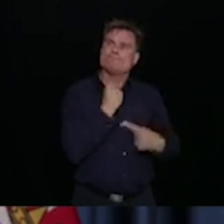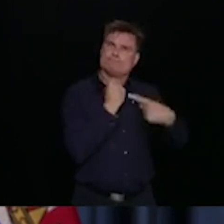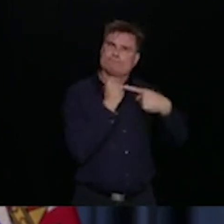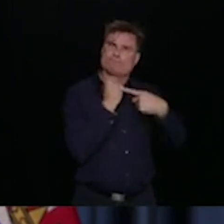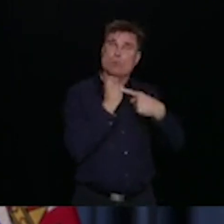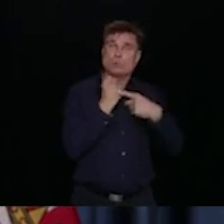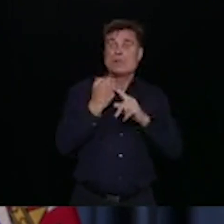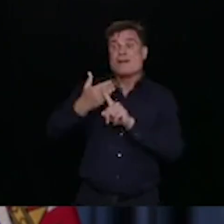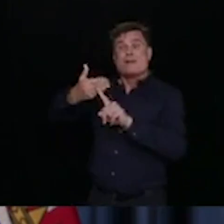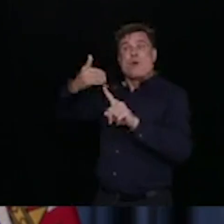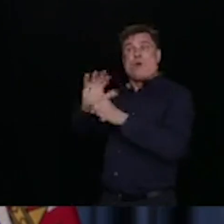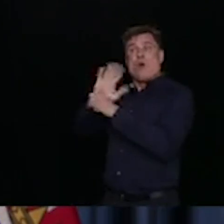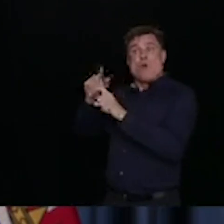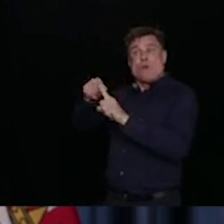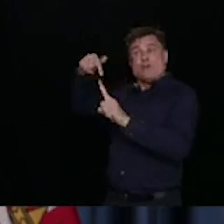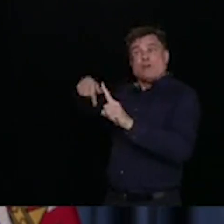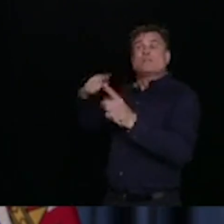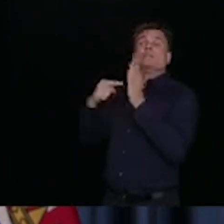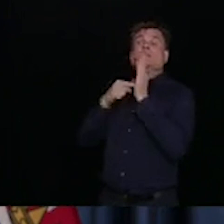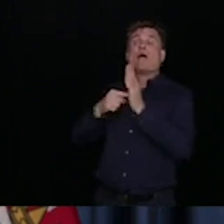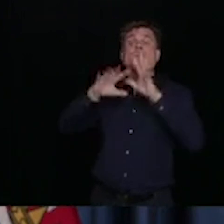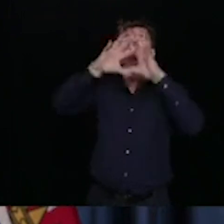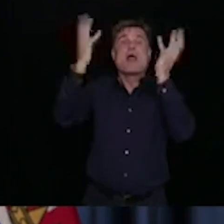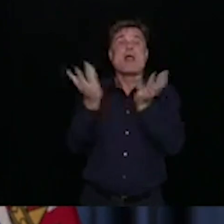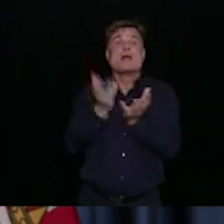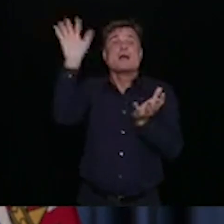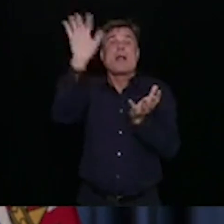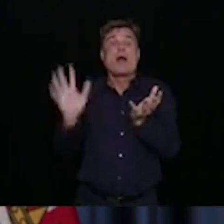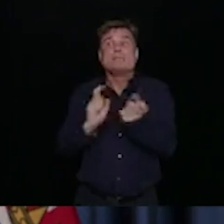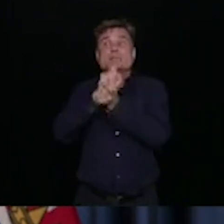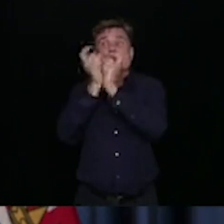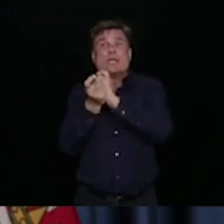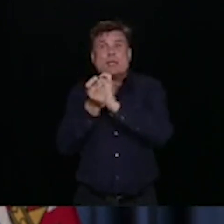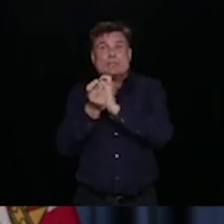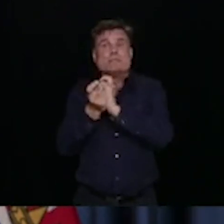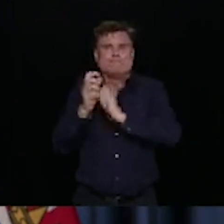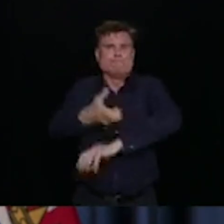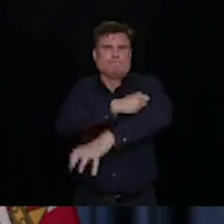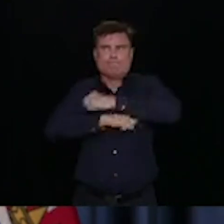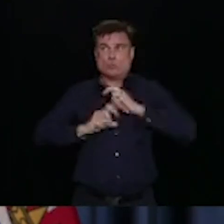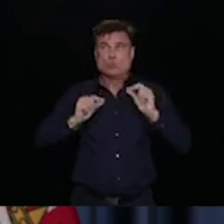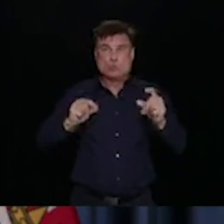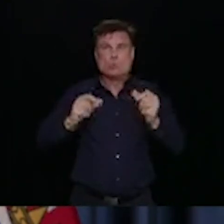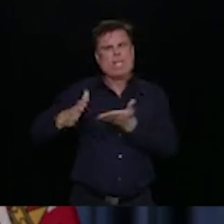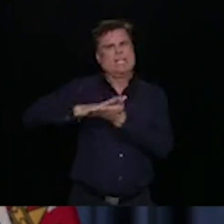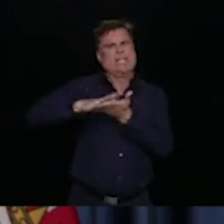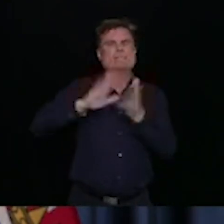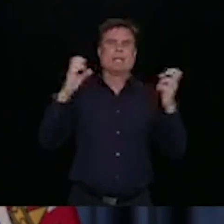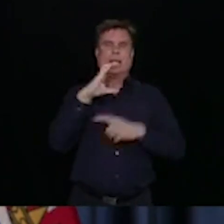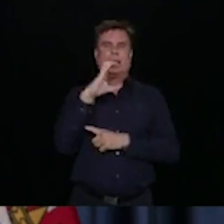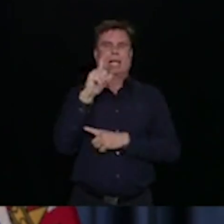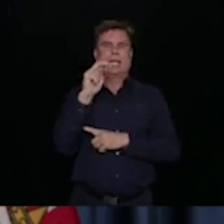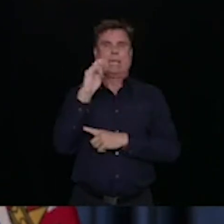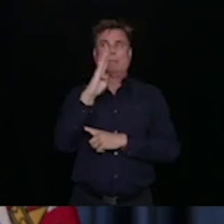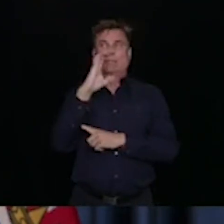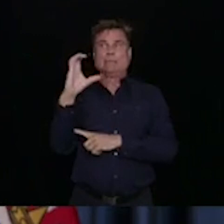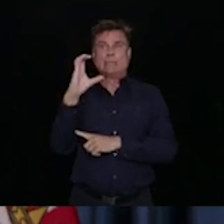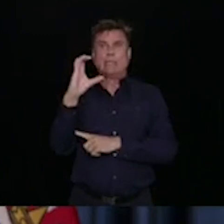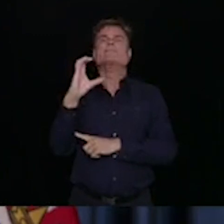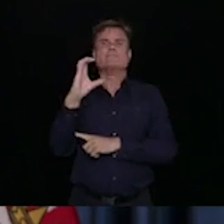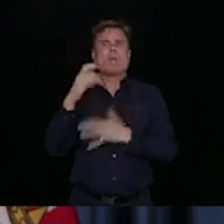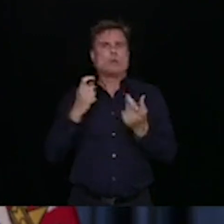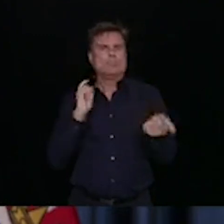pandemic. Focusing on climate action with our Clean BC plan, working on restoration of relationships across the